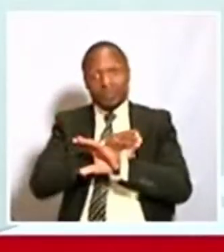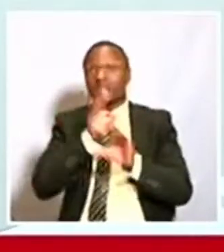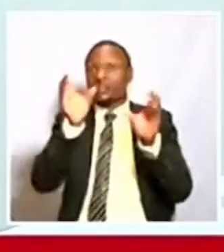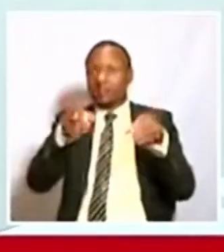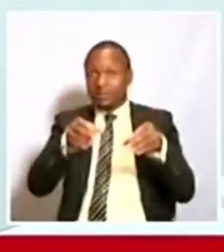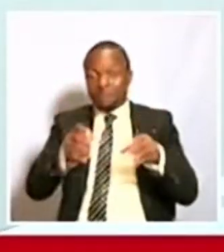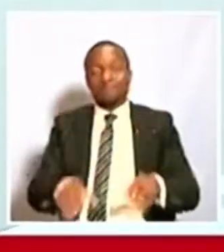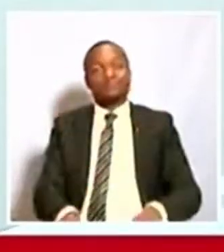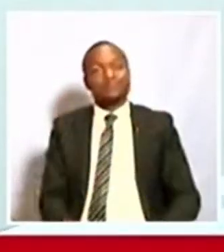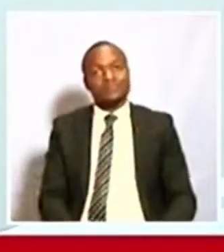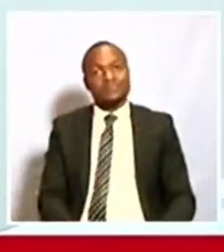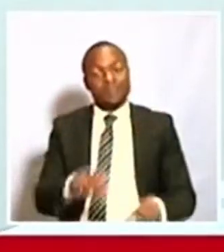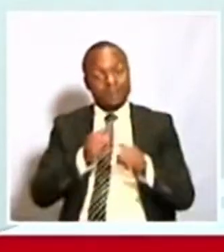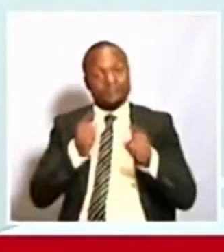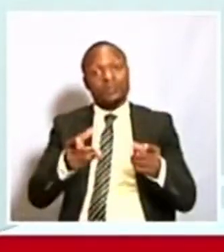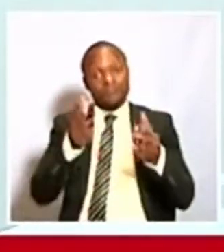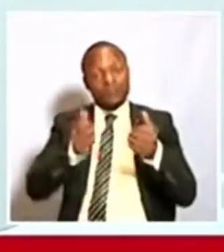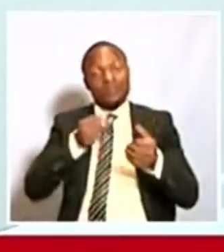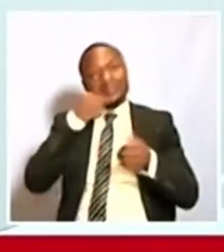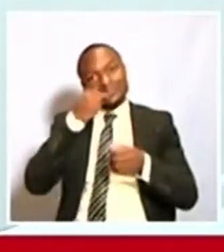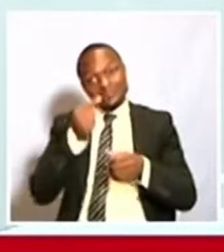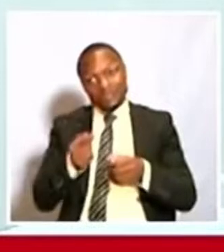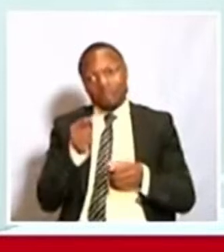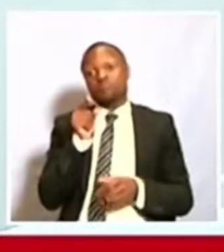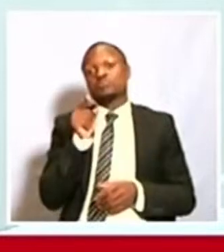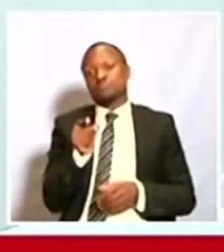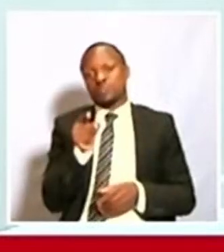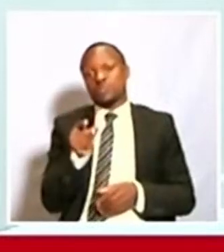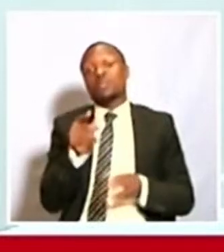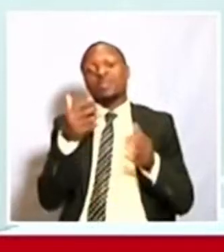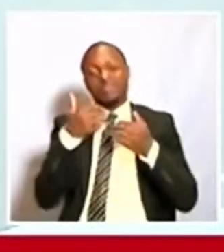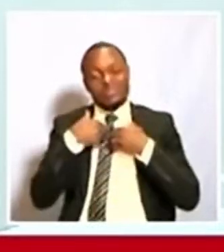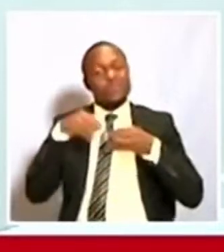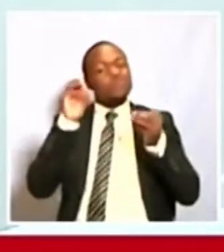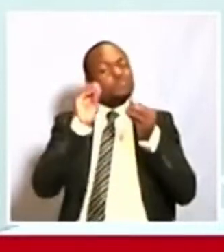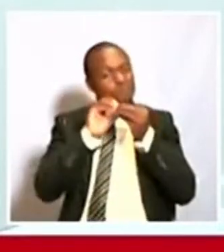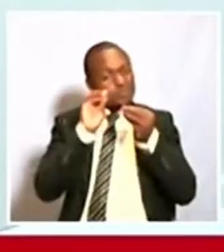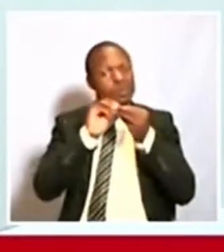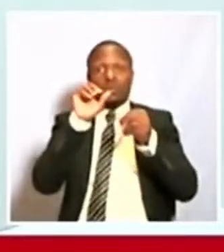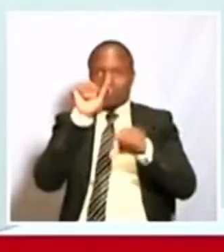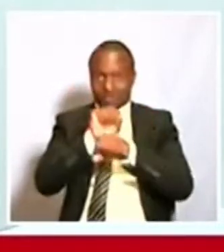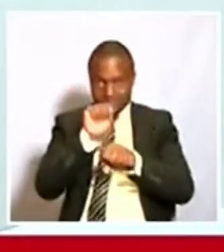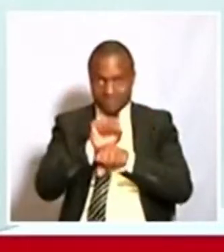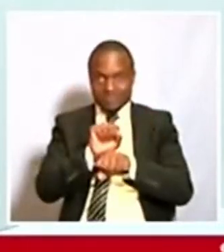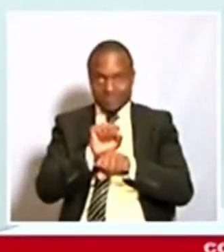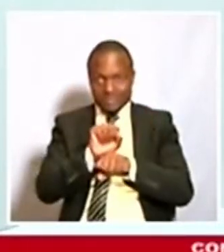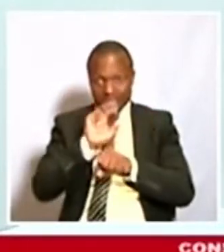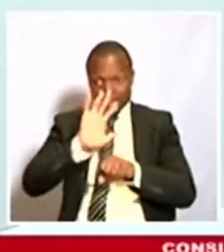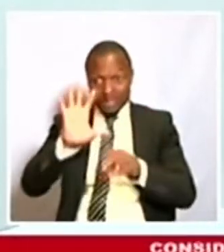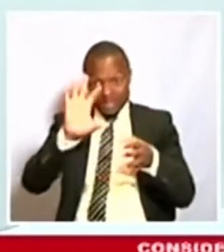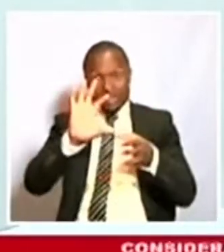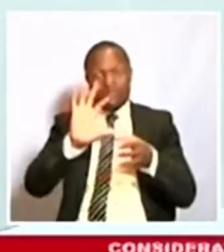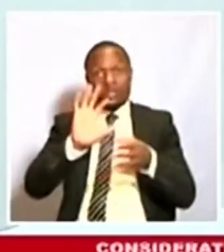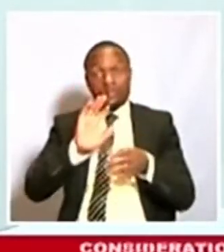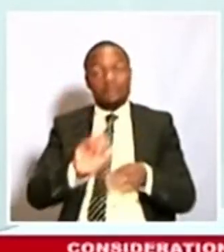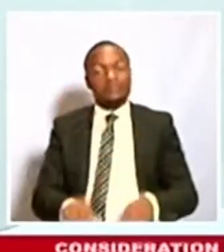committee, but we want to make mention to you that you still have a lot of work. Your